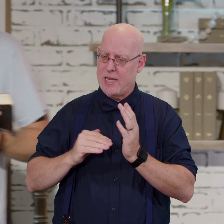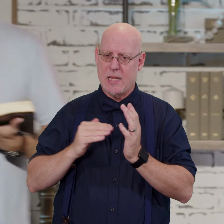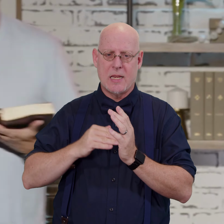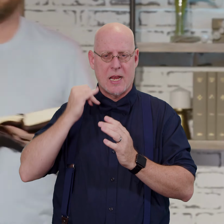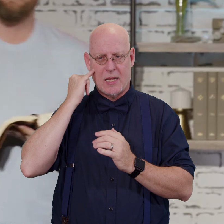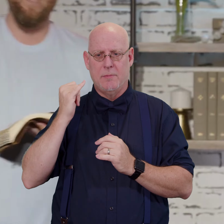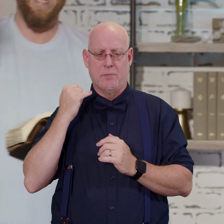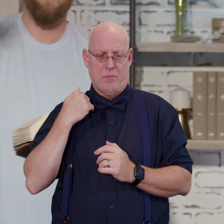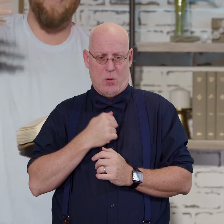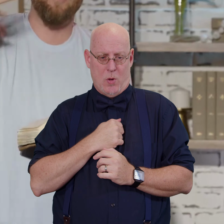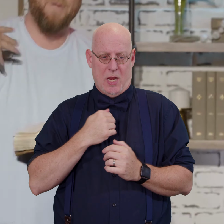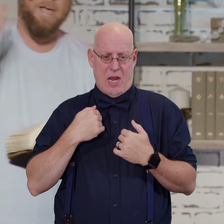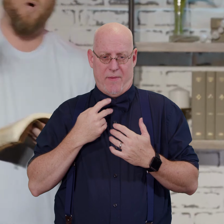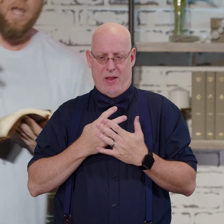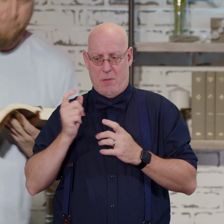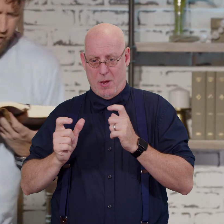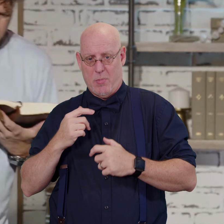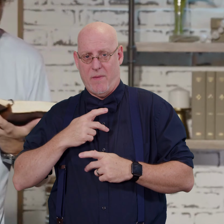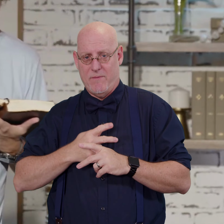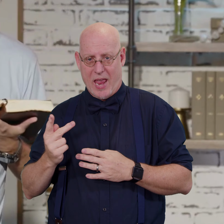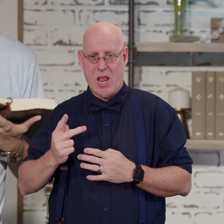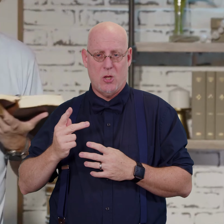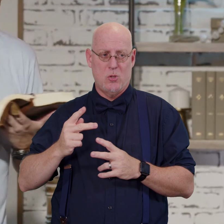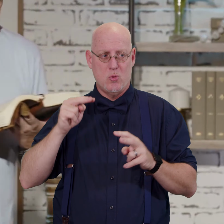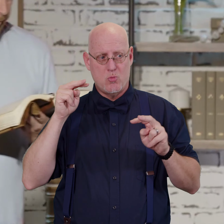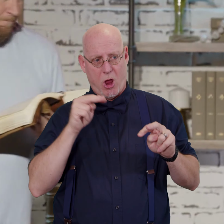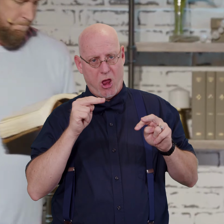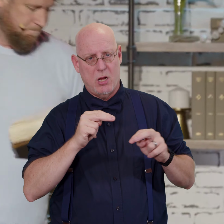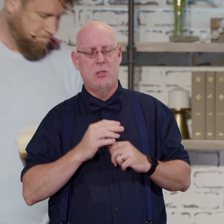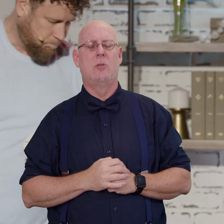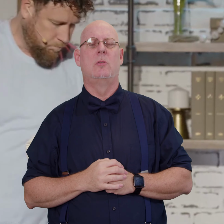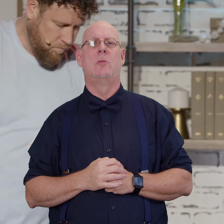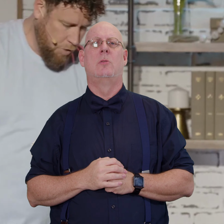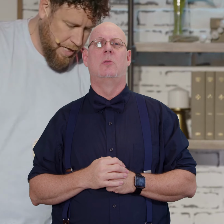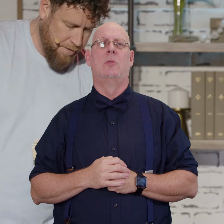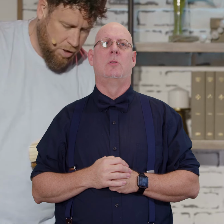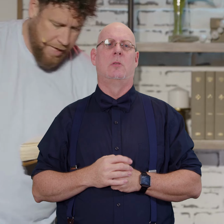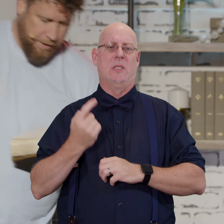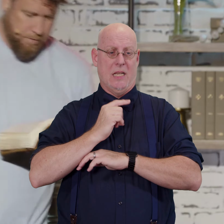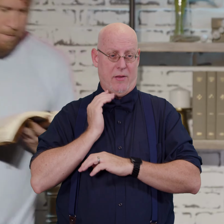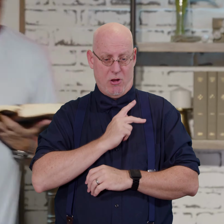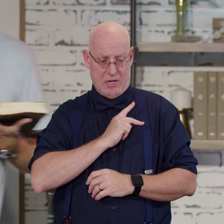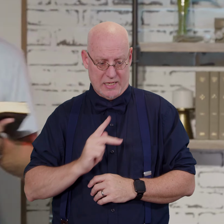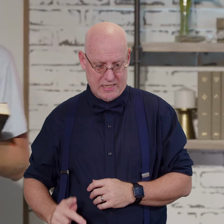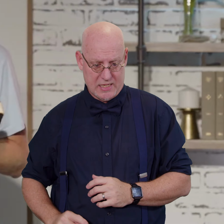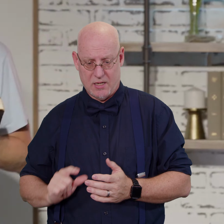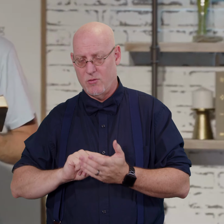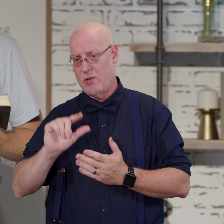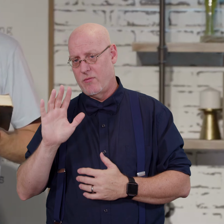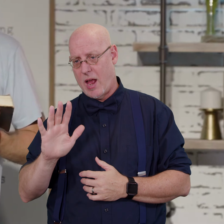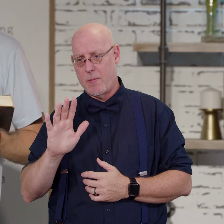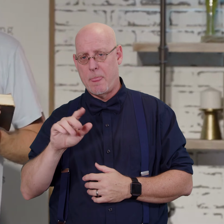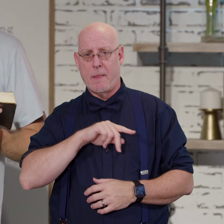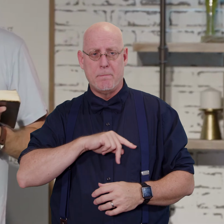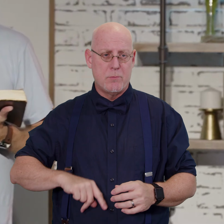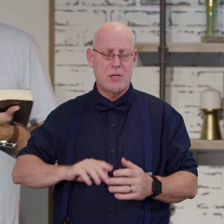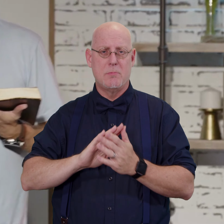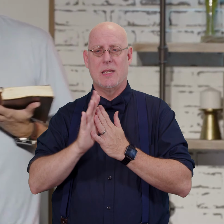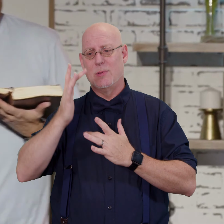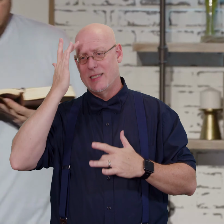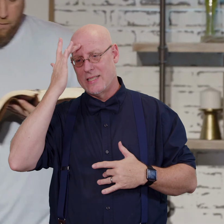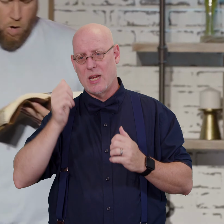the idea of we have failed, the people have failed to watch. On the day of our king, verse 5, the princes